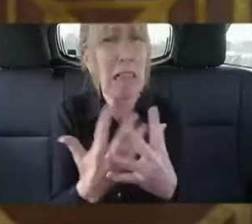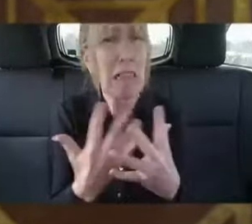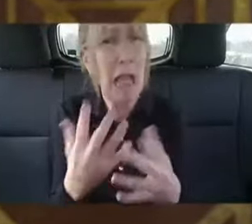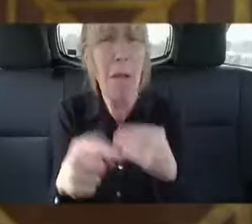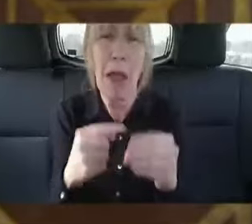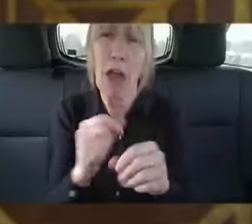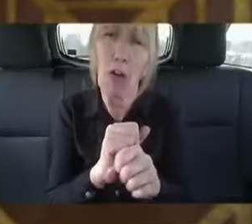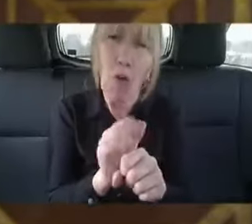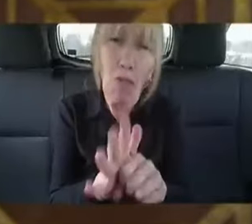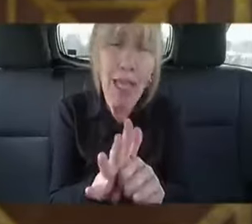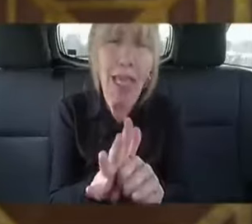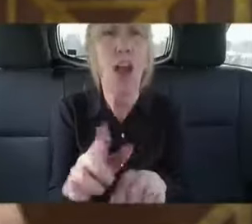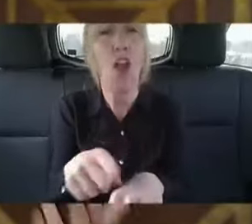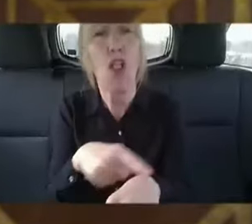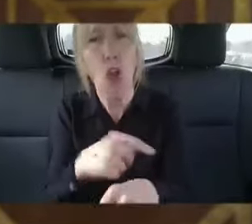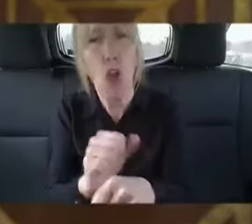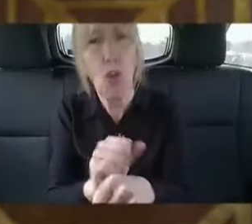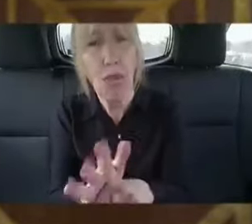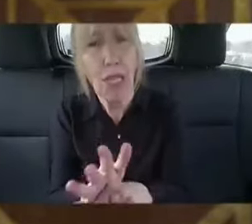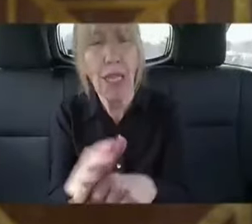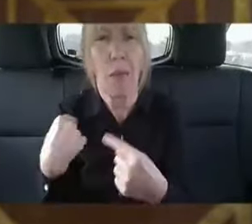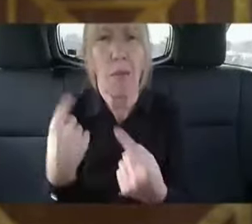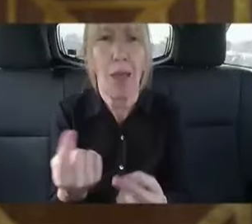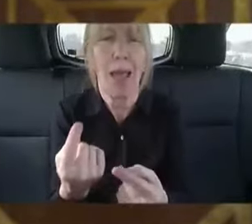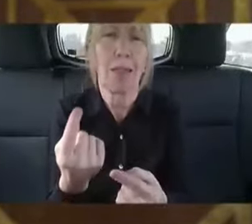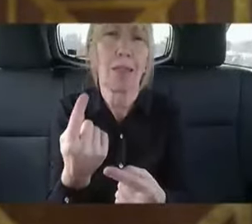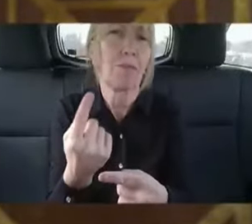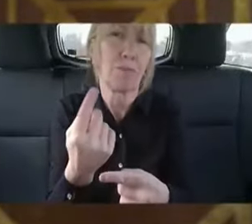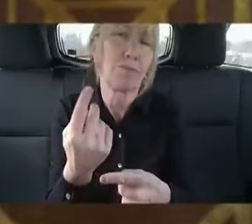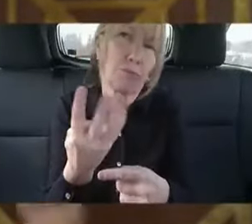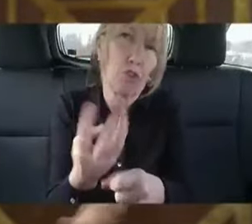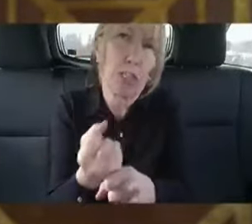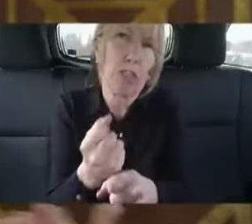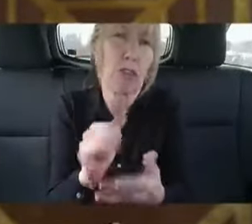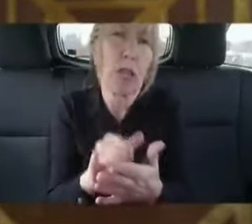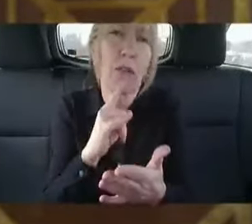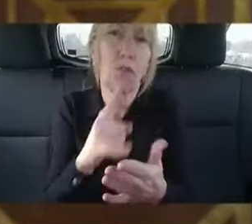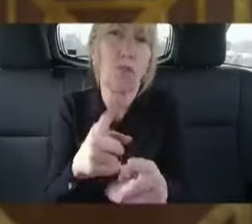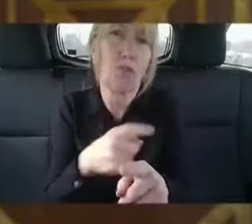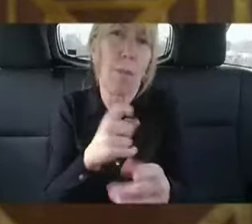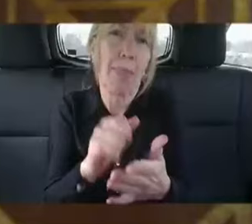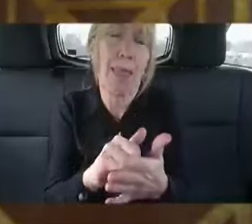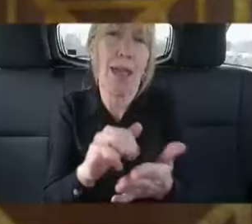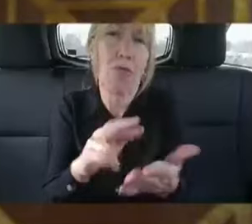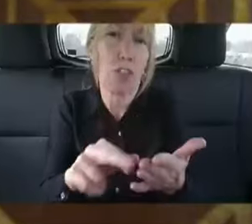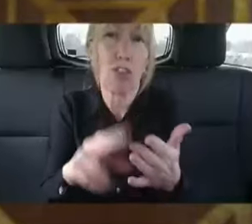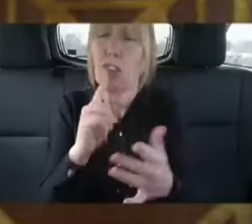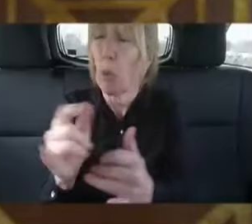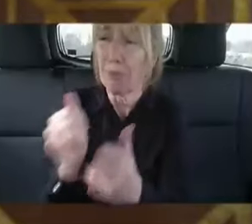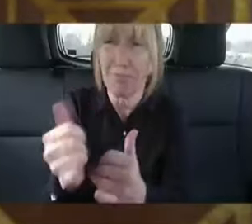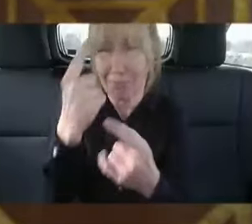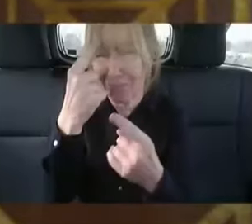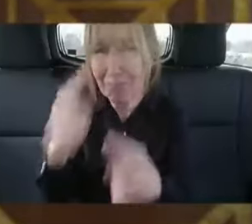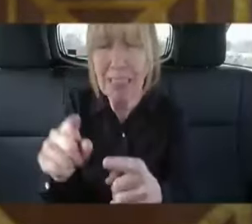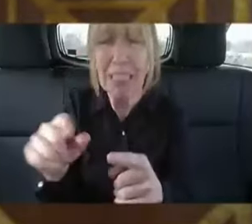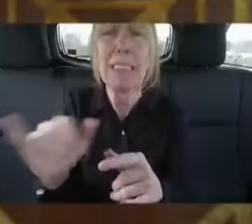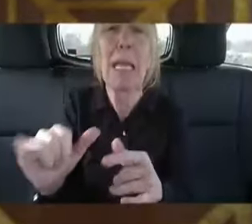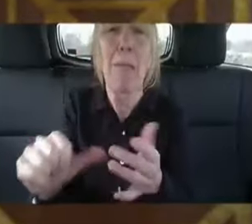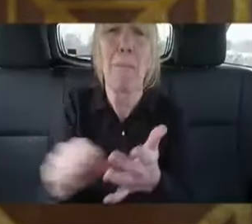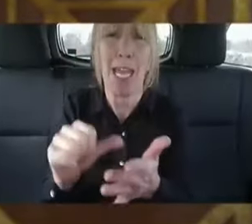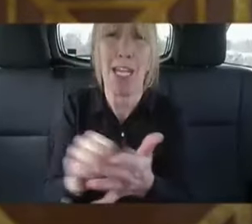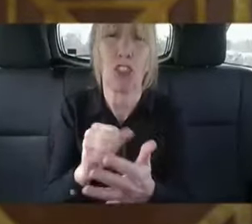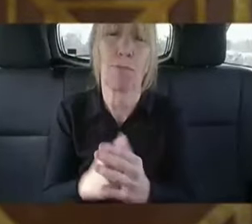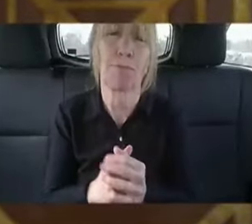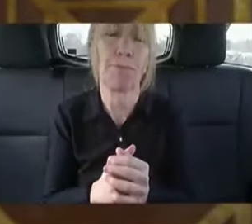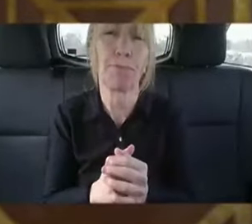COVID in the past 4 years. Most of what we know is from that line of research. So we're on the same page. Thank you. Mr. Chairman, I yield